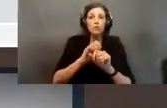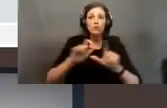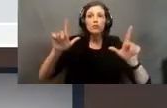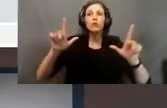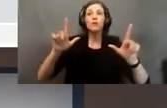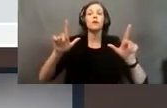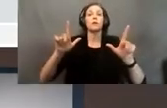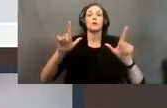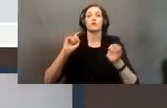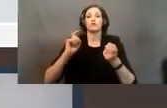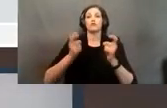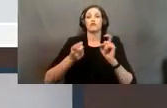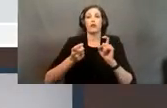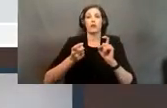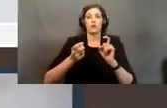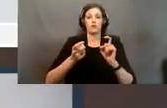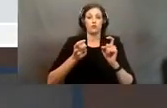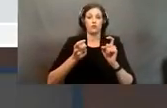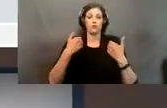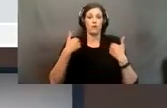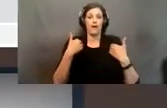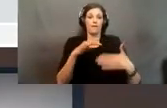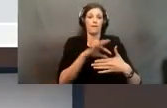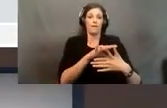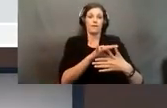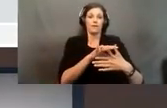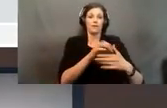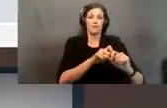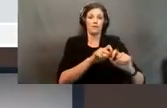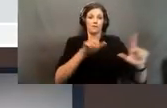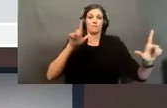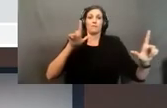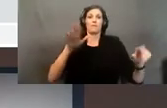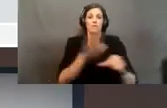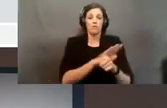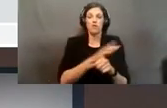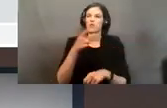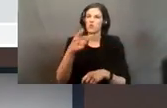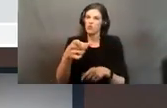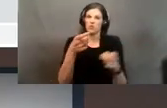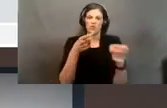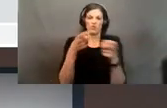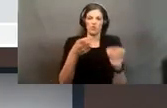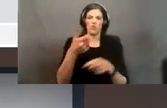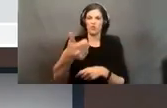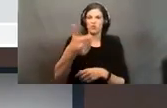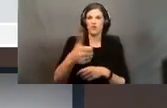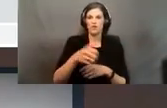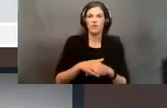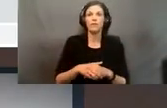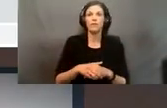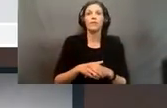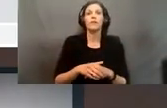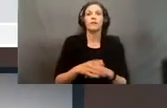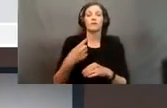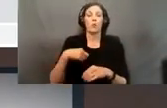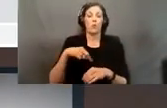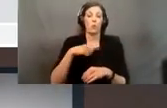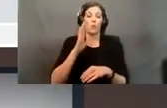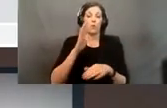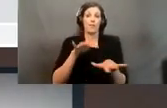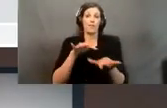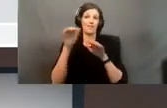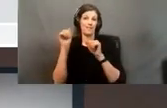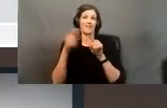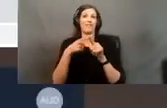it so that the content is full screen, you have full control. So we will leave this session and show you the example of what